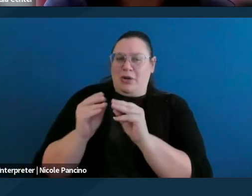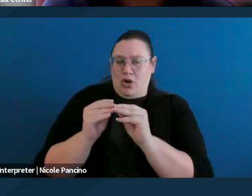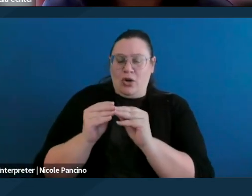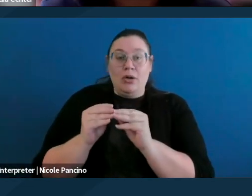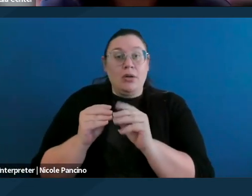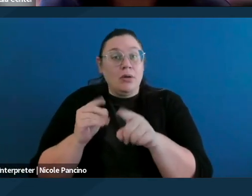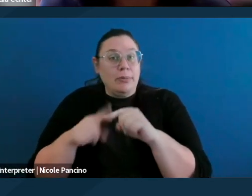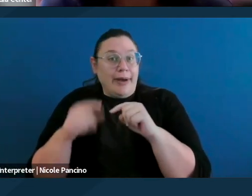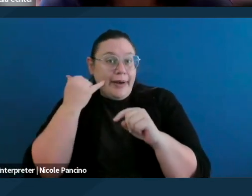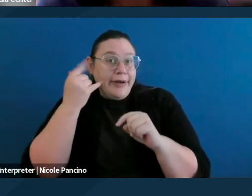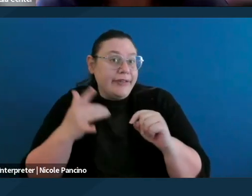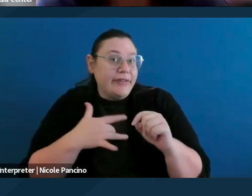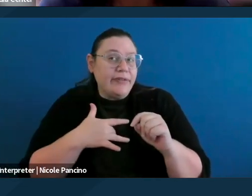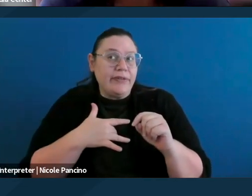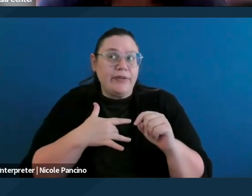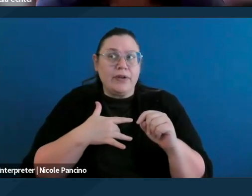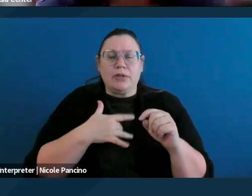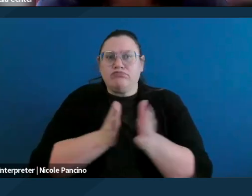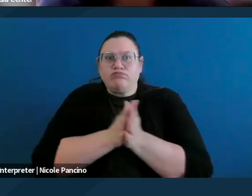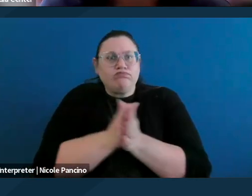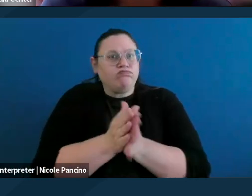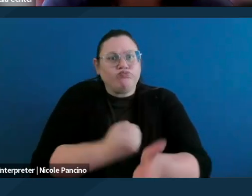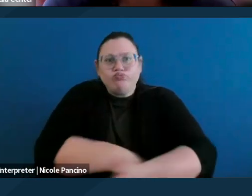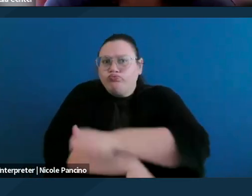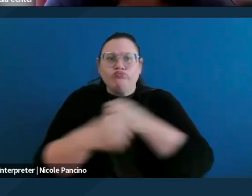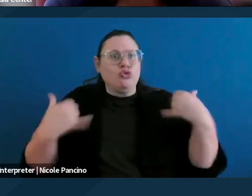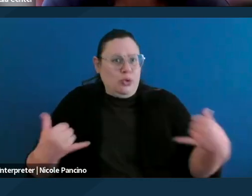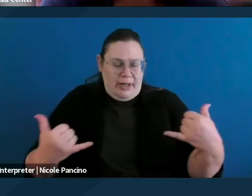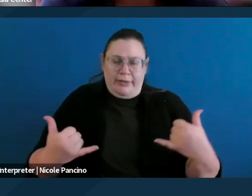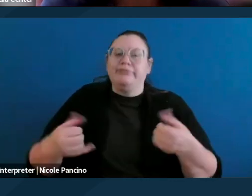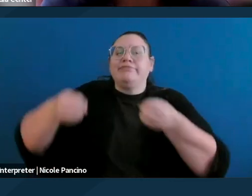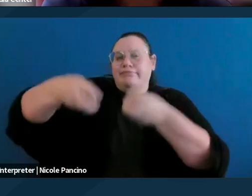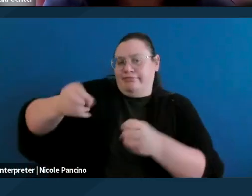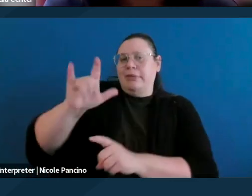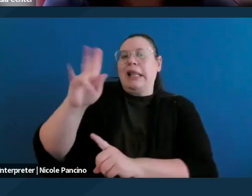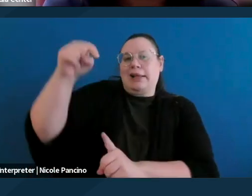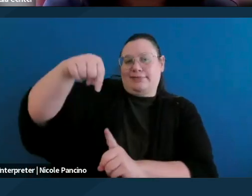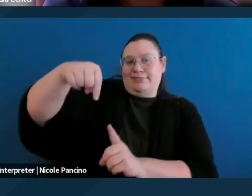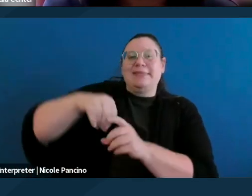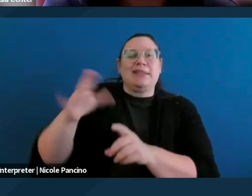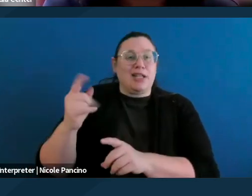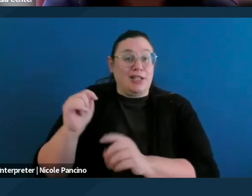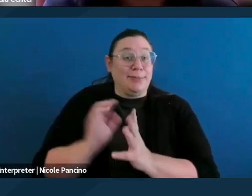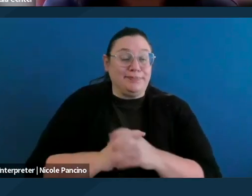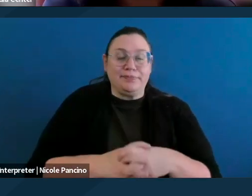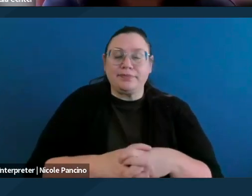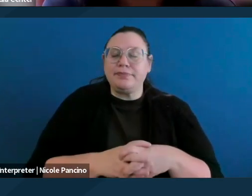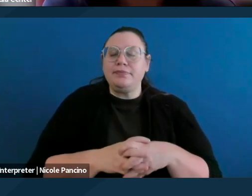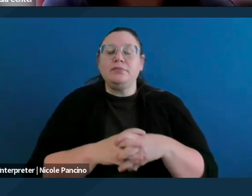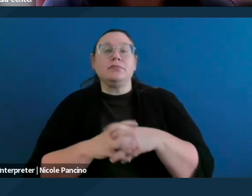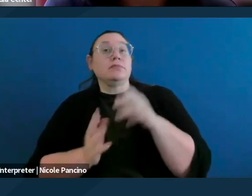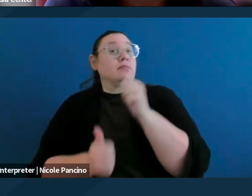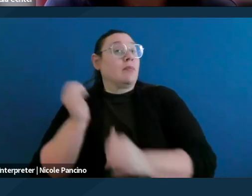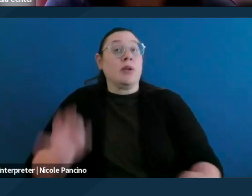if you're feeling like you want to jump on this today, we are including the links in the chat. And again, the most